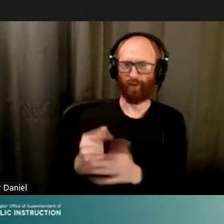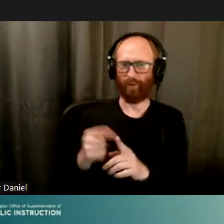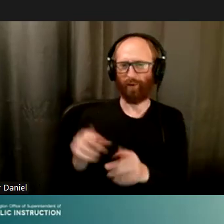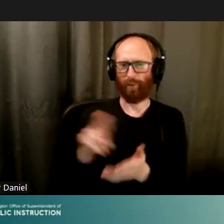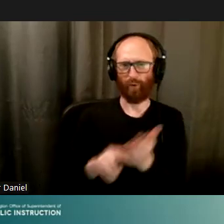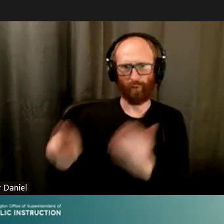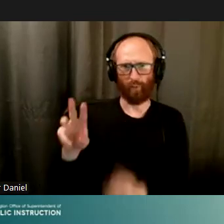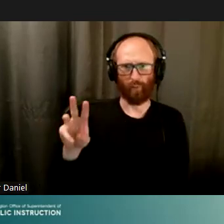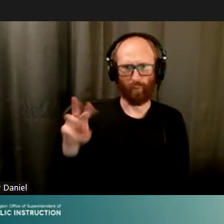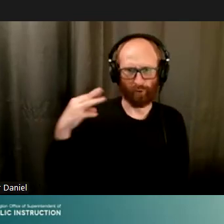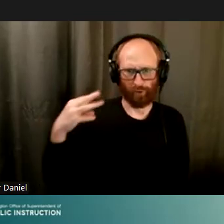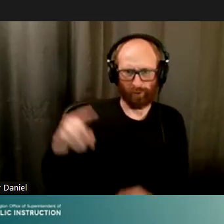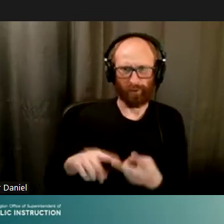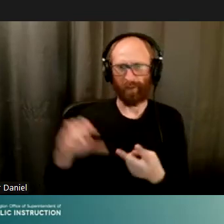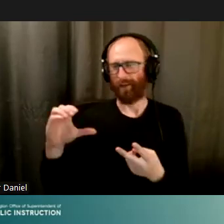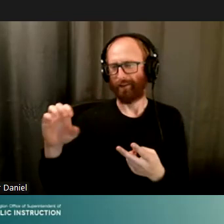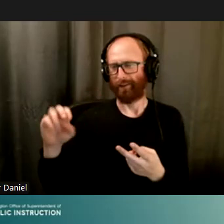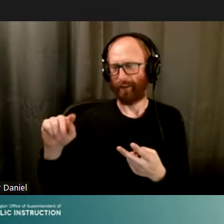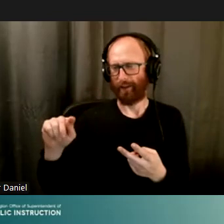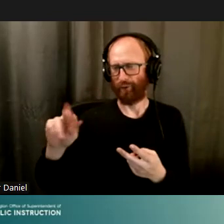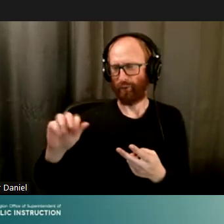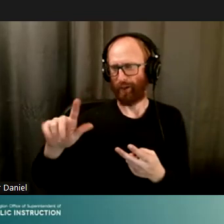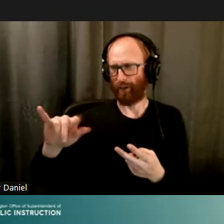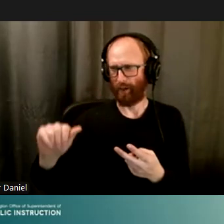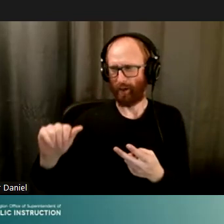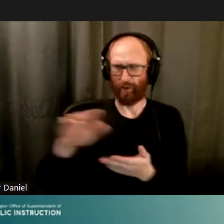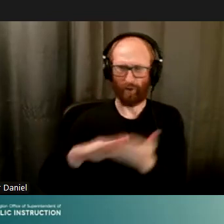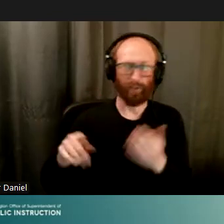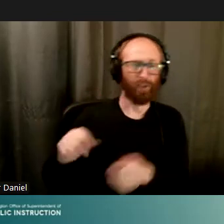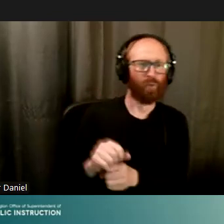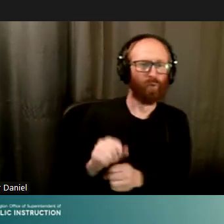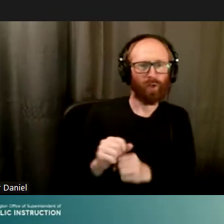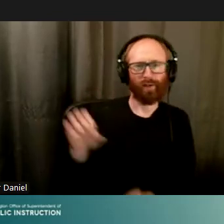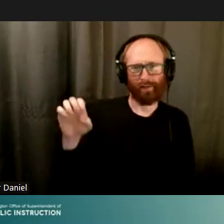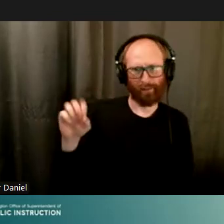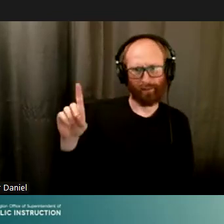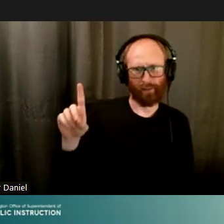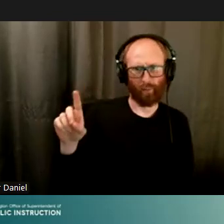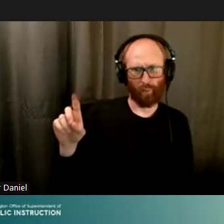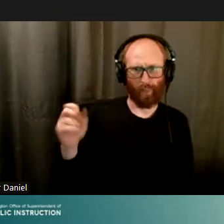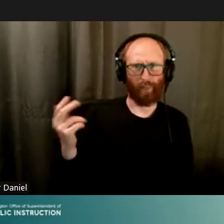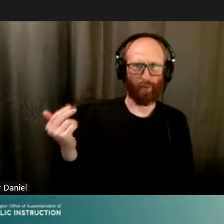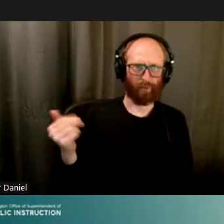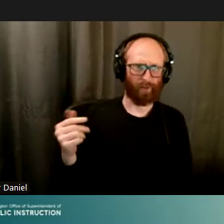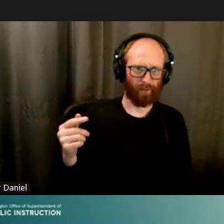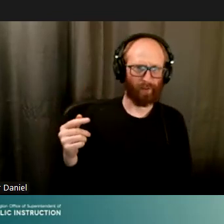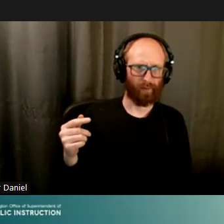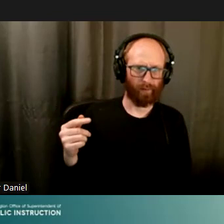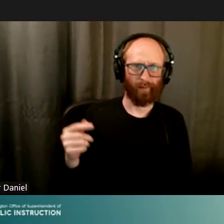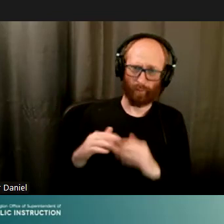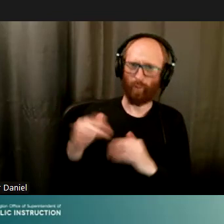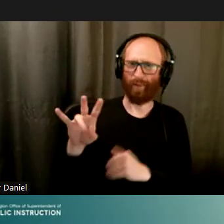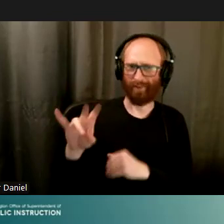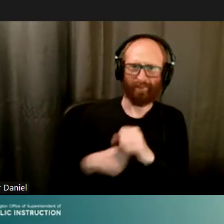Centralia College. She has worked for ESD 113 True North for more than 7 years and